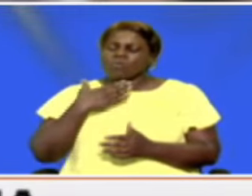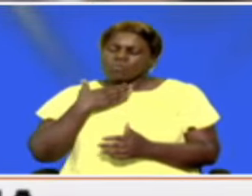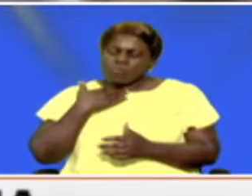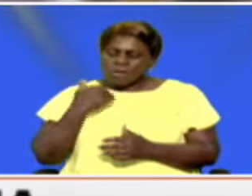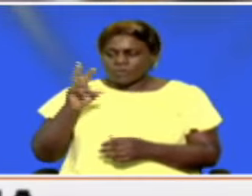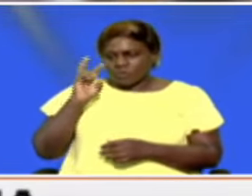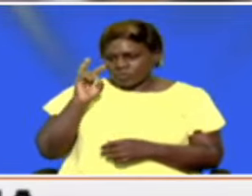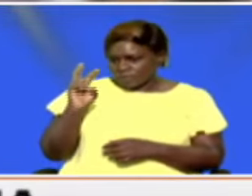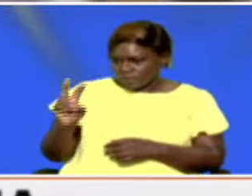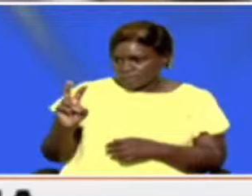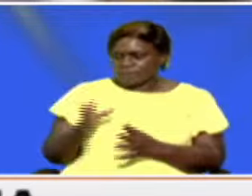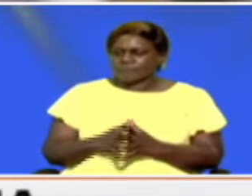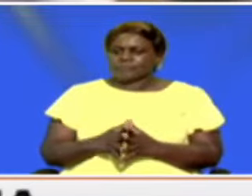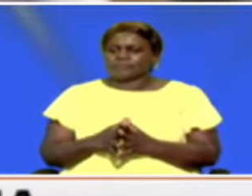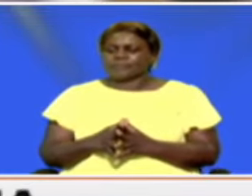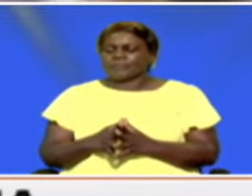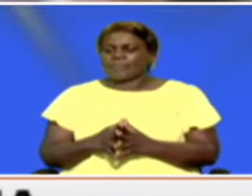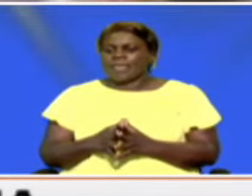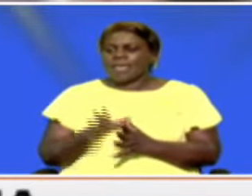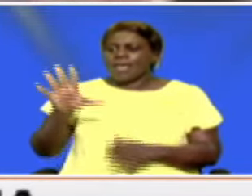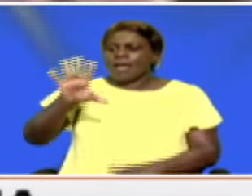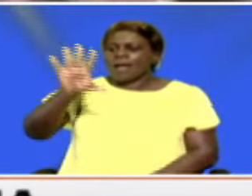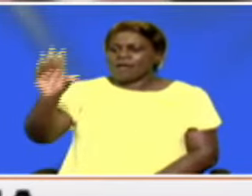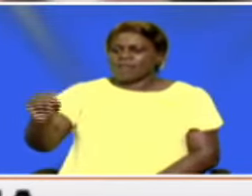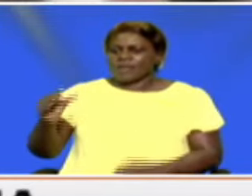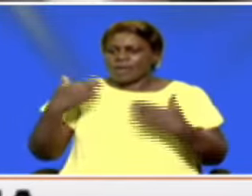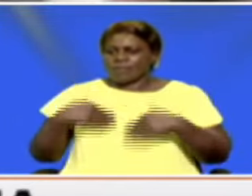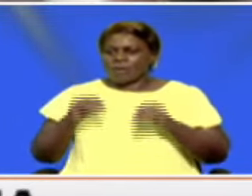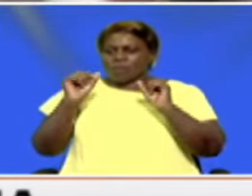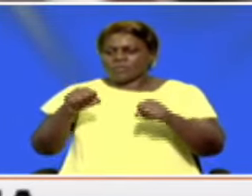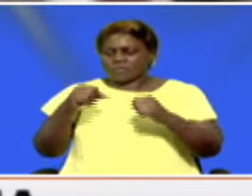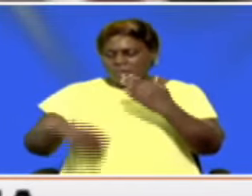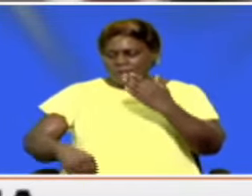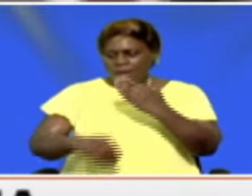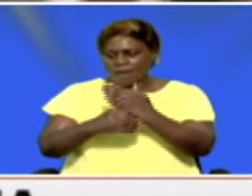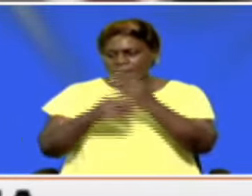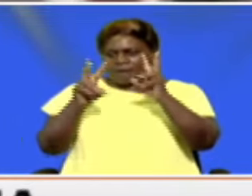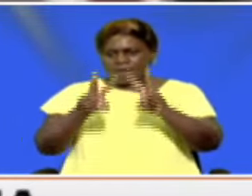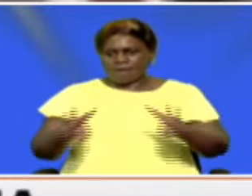see that Africans are able to add value